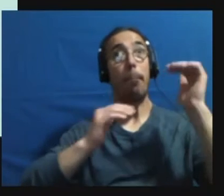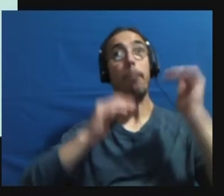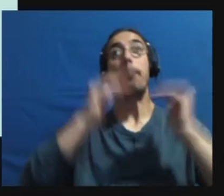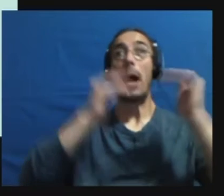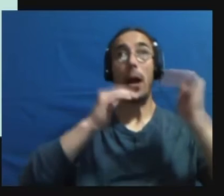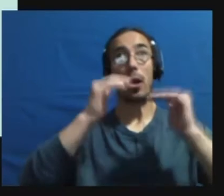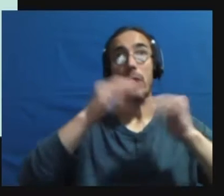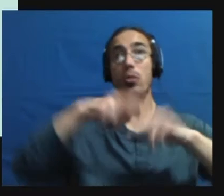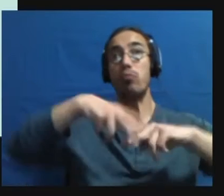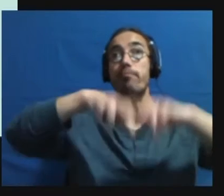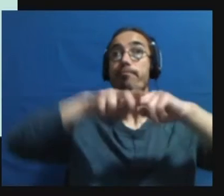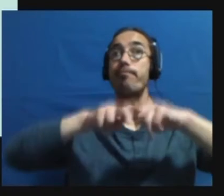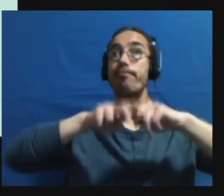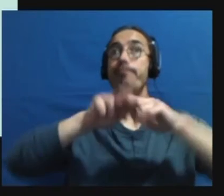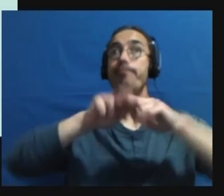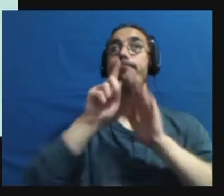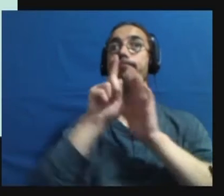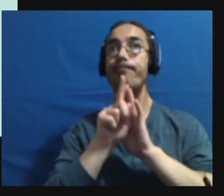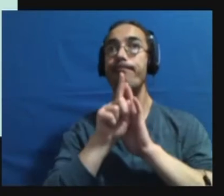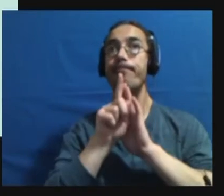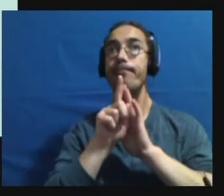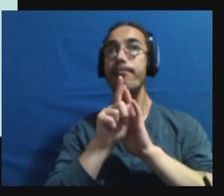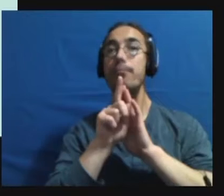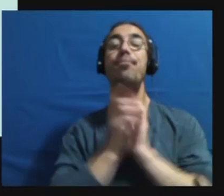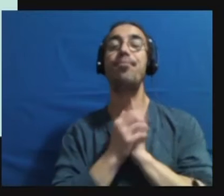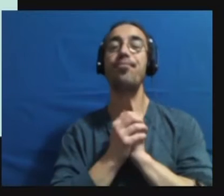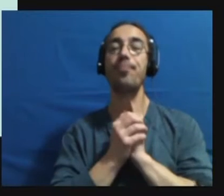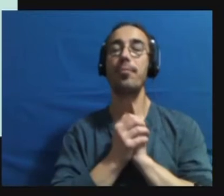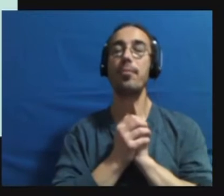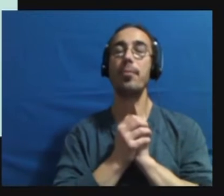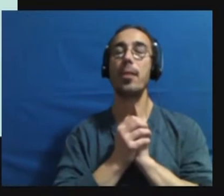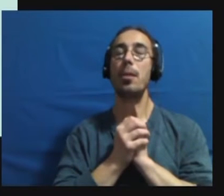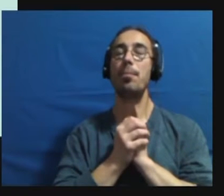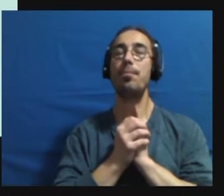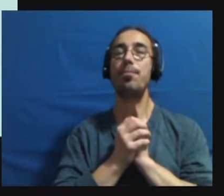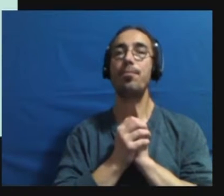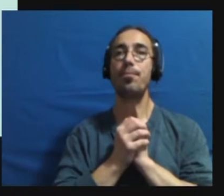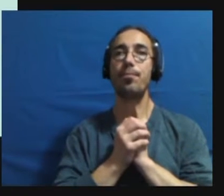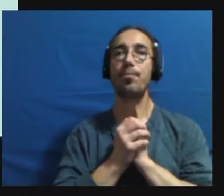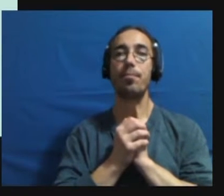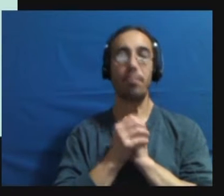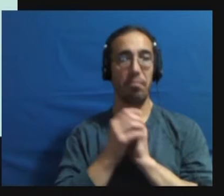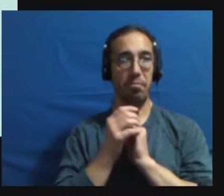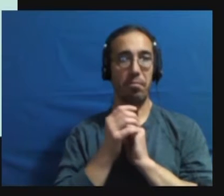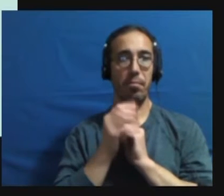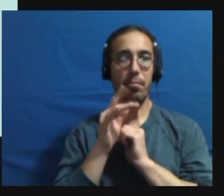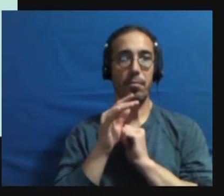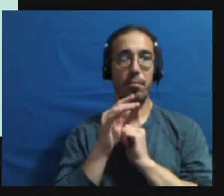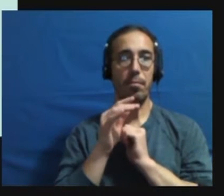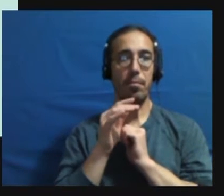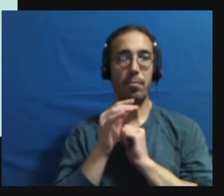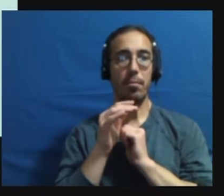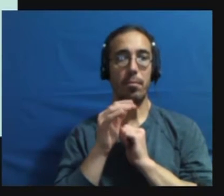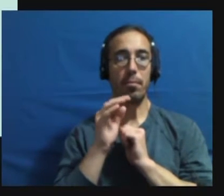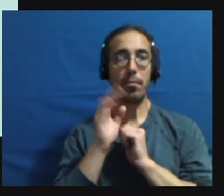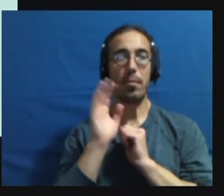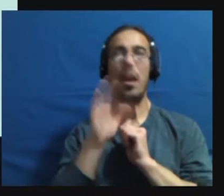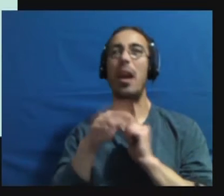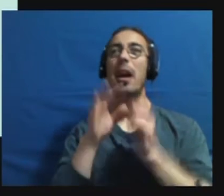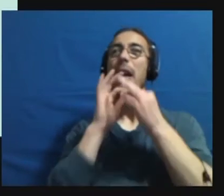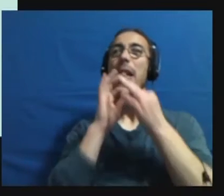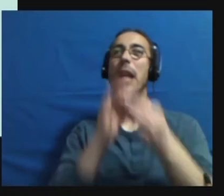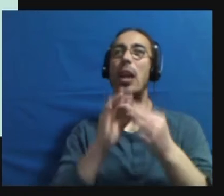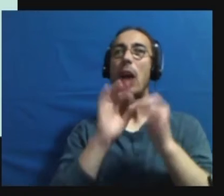chair. And it is often tied to the proprioceptive sense in terms of just how to move